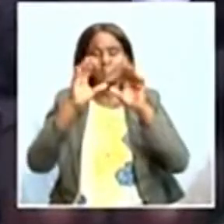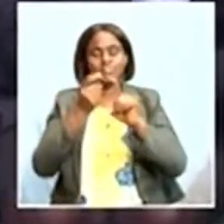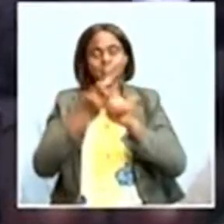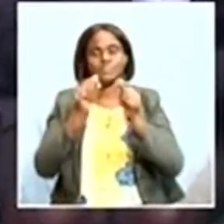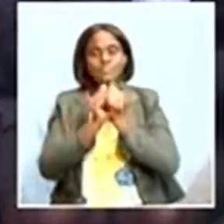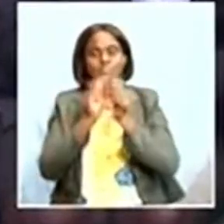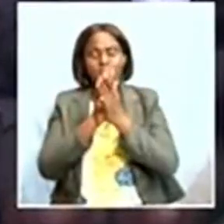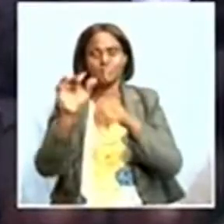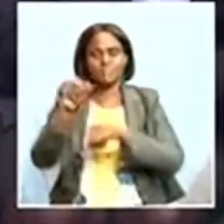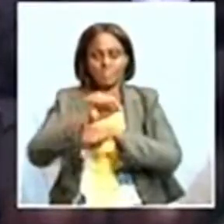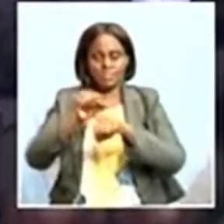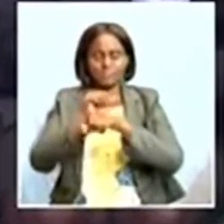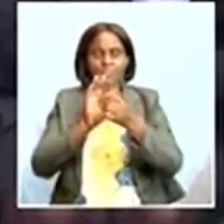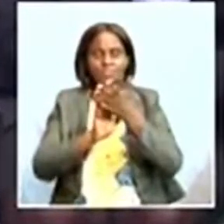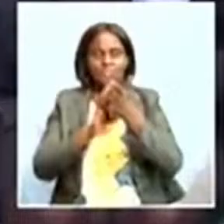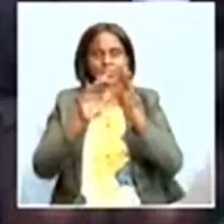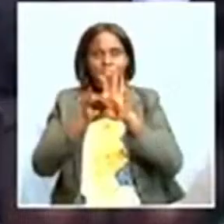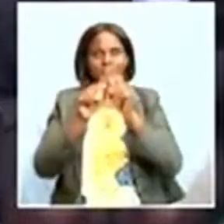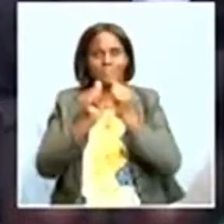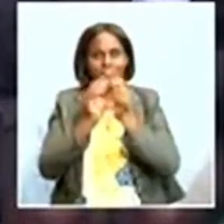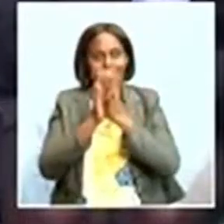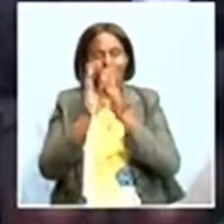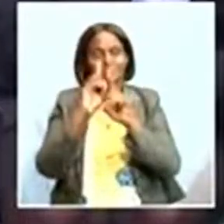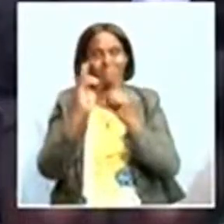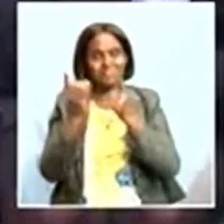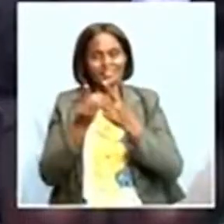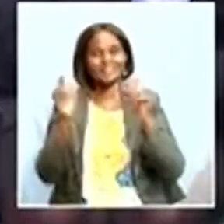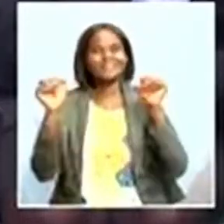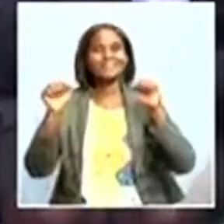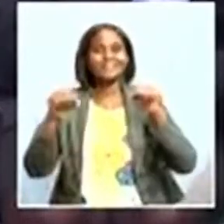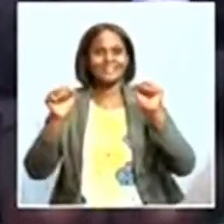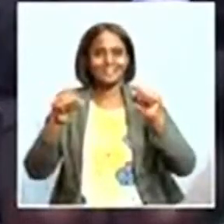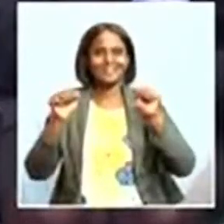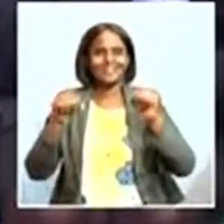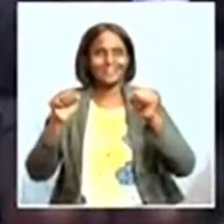Kabwe Secondary School in Kabwe District.